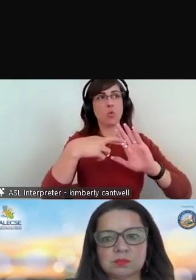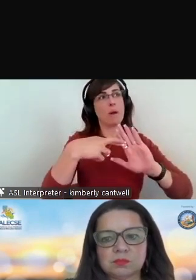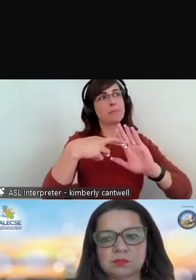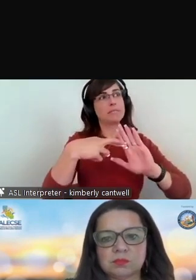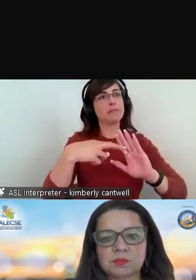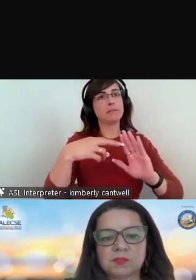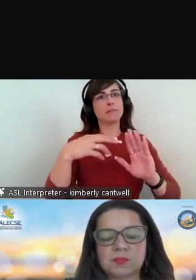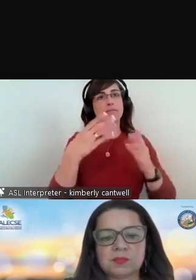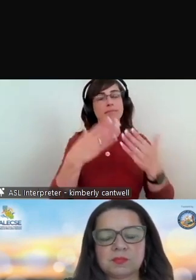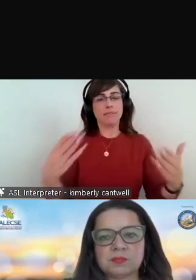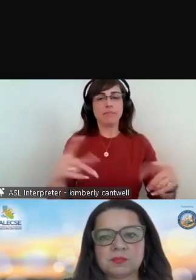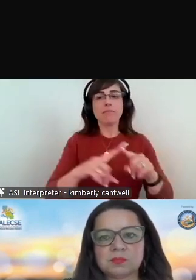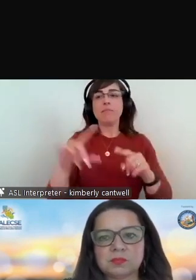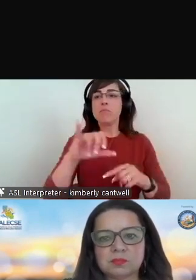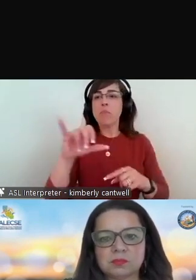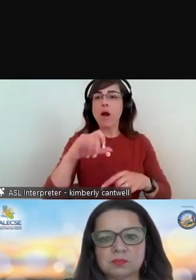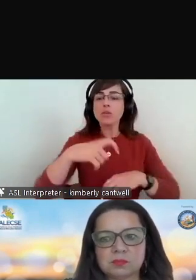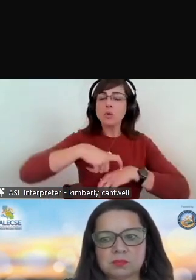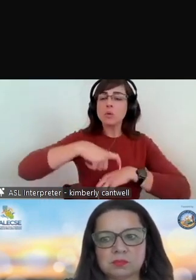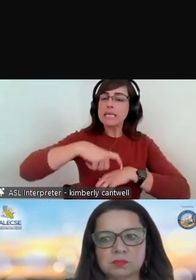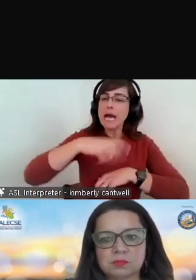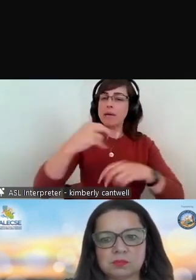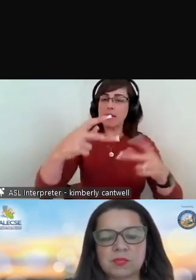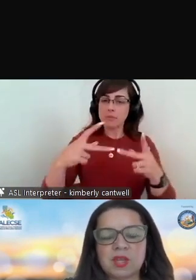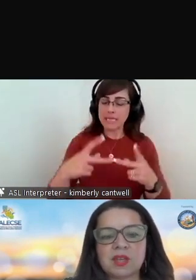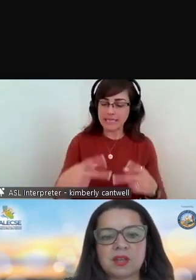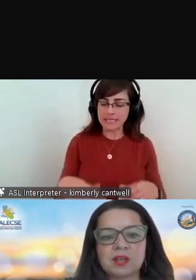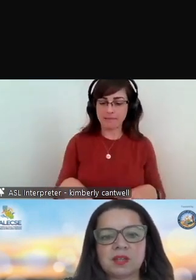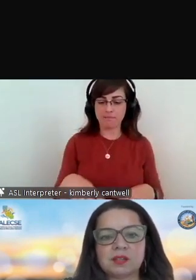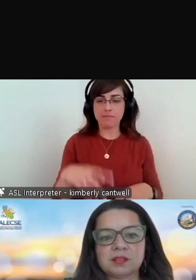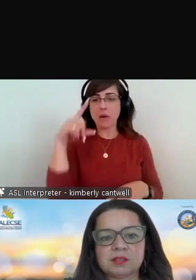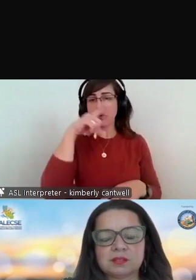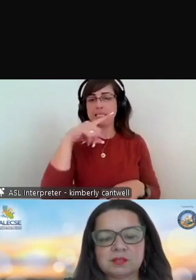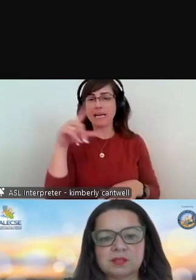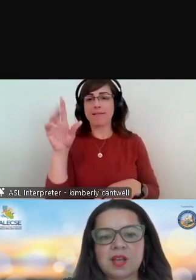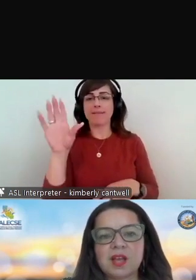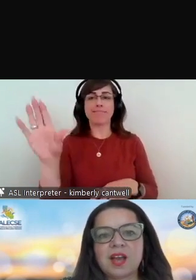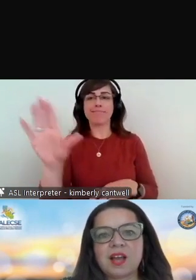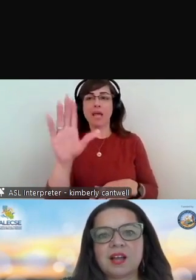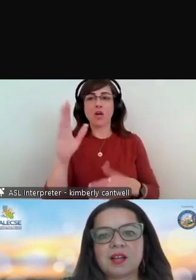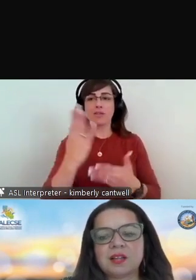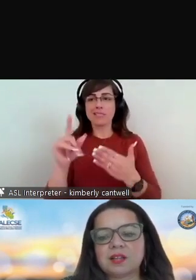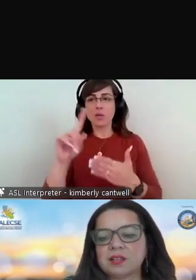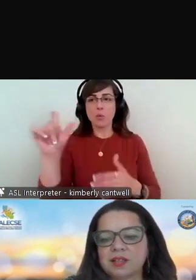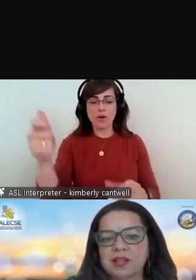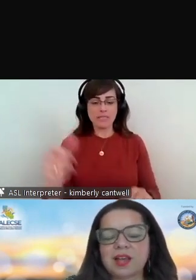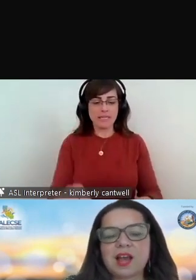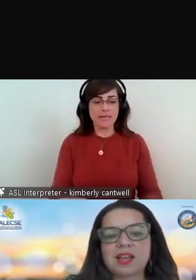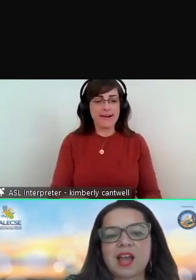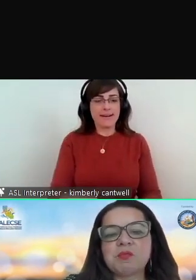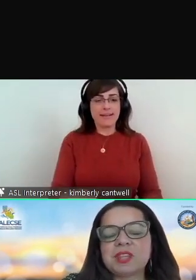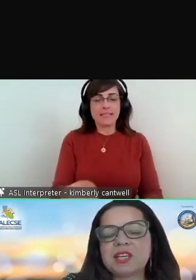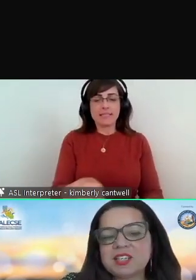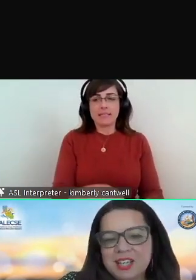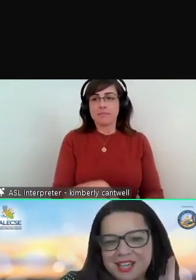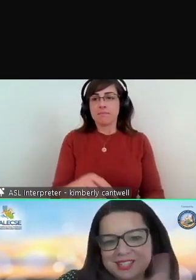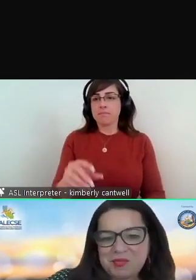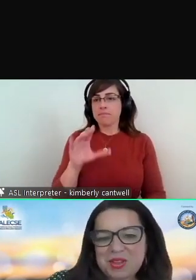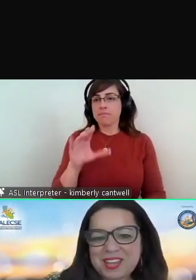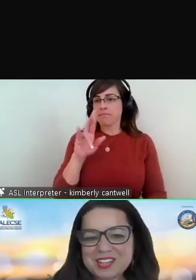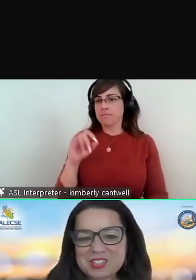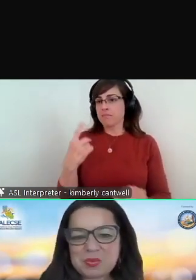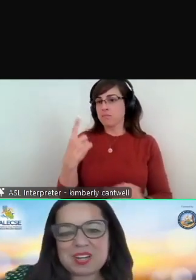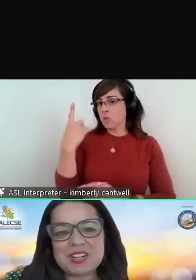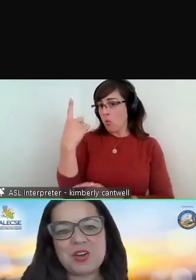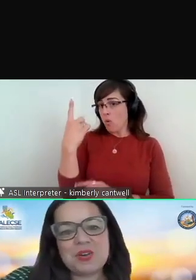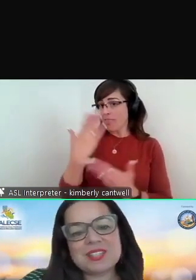representation of objects, but also time and place. So they can pretend they're somewhere else. You go to the next slide. One thing